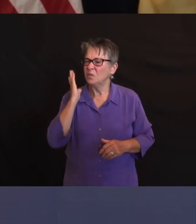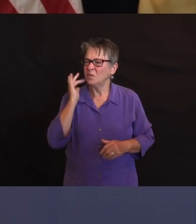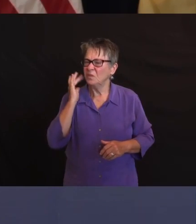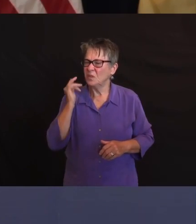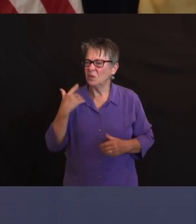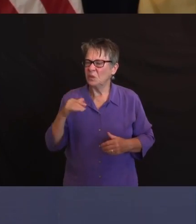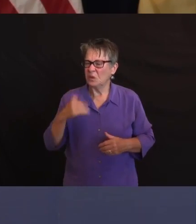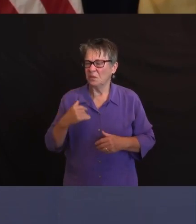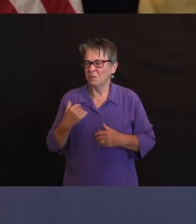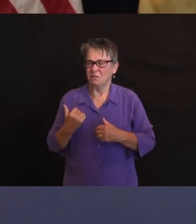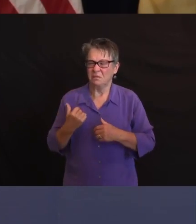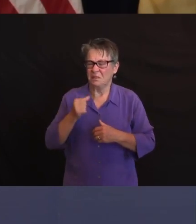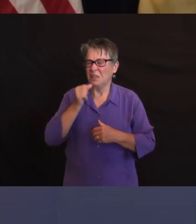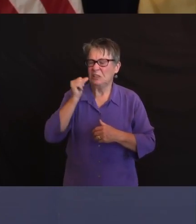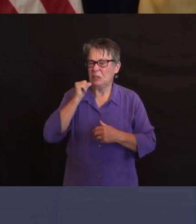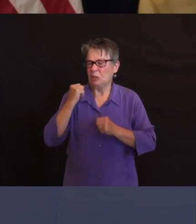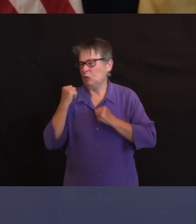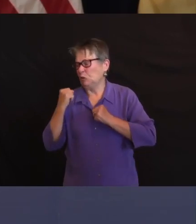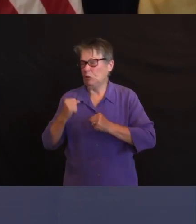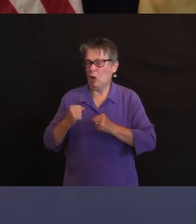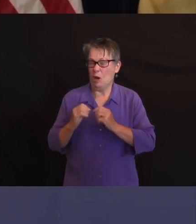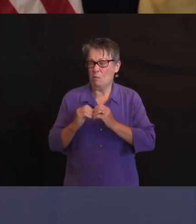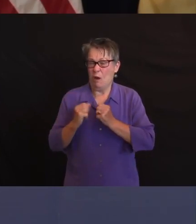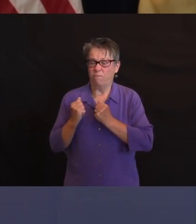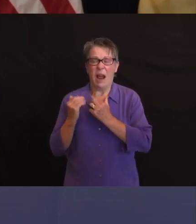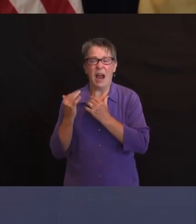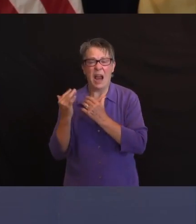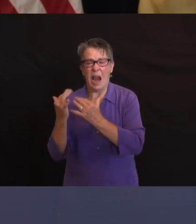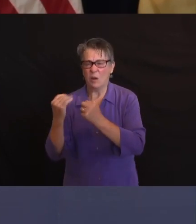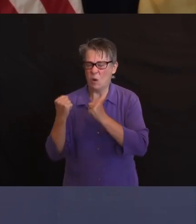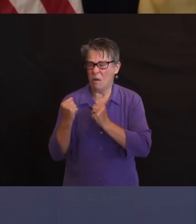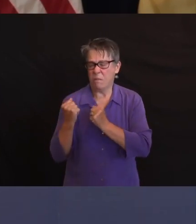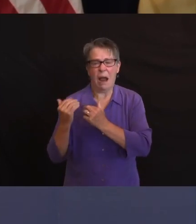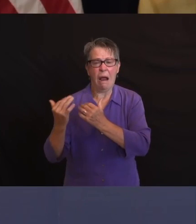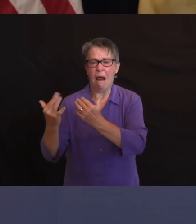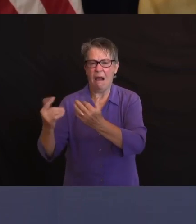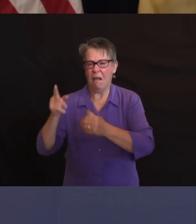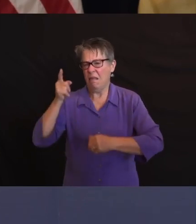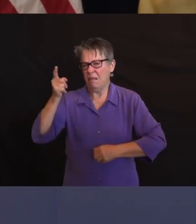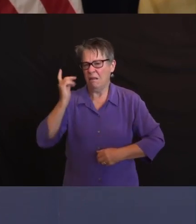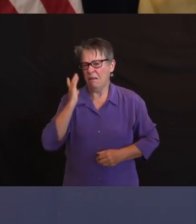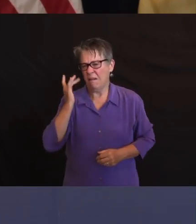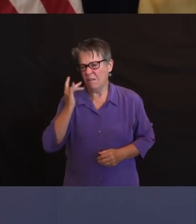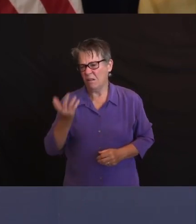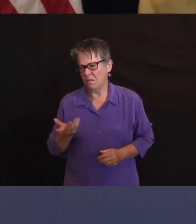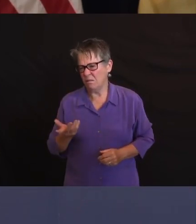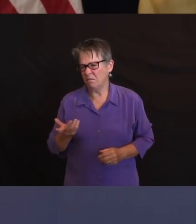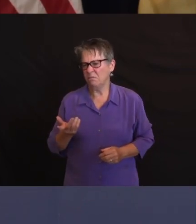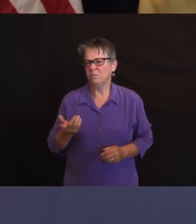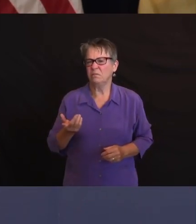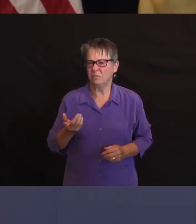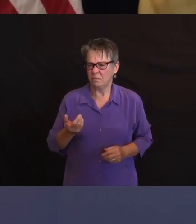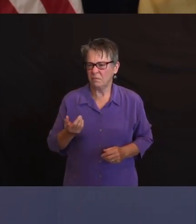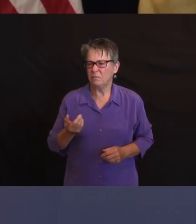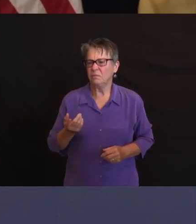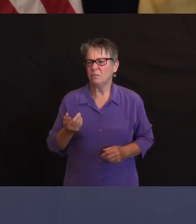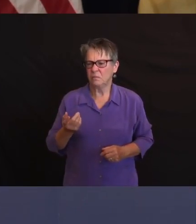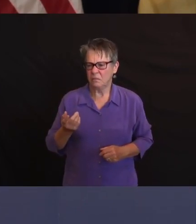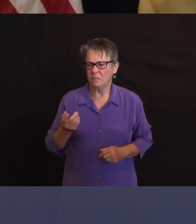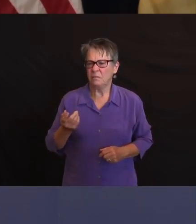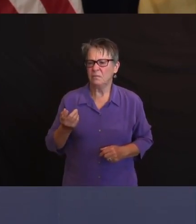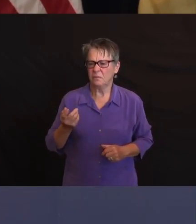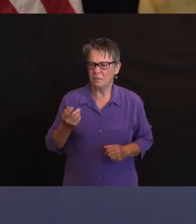remain safe and healthy. So we keep them in our prayers as well. And we get daily updates, Governor, with regards to how that forest